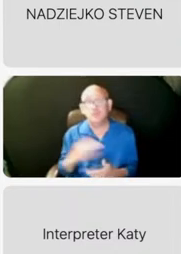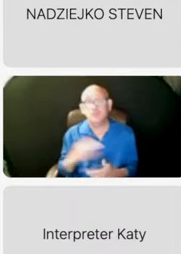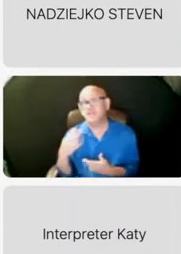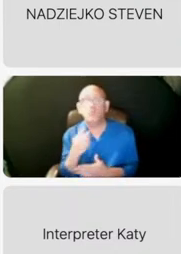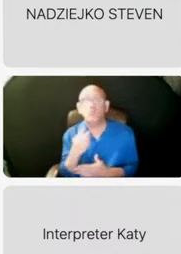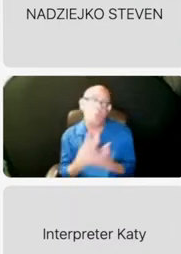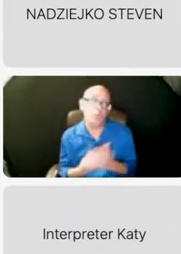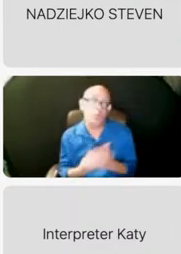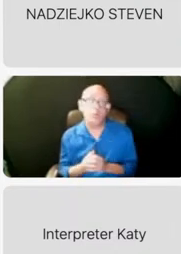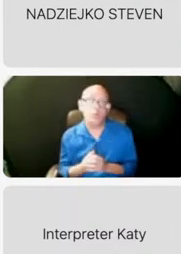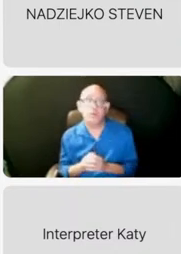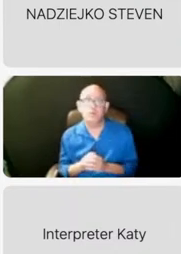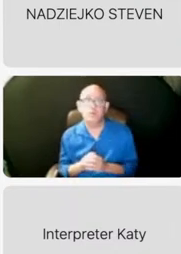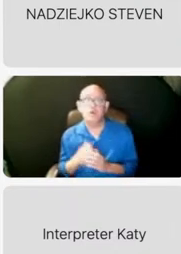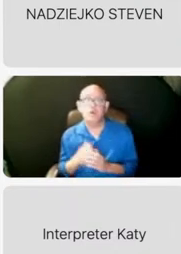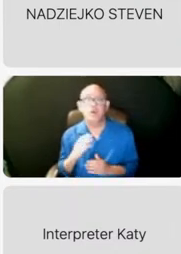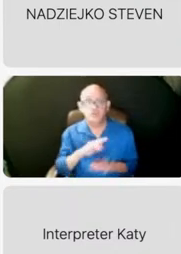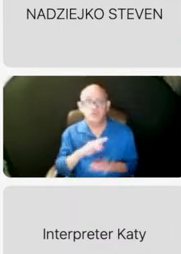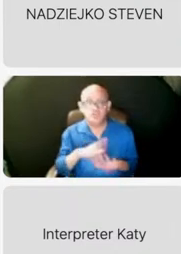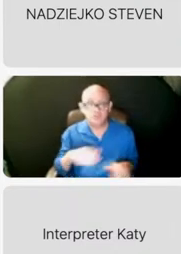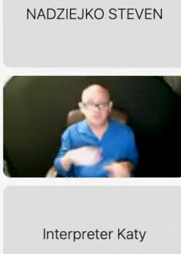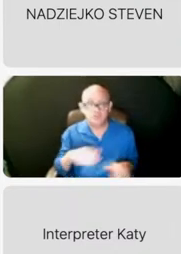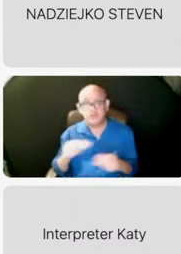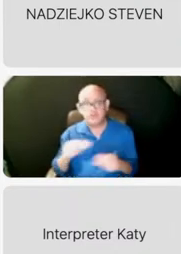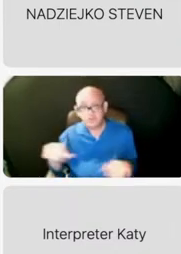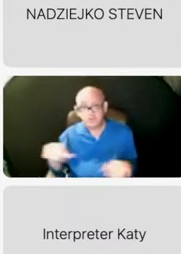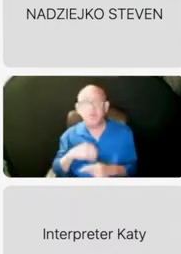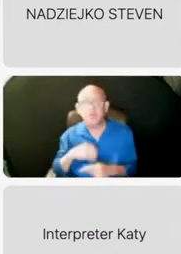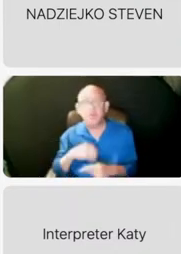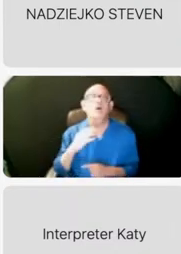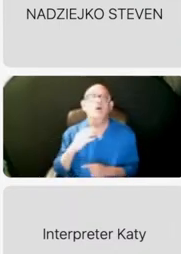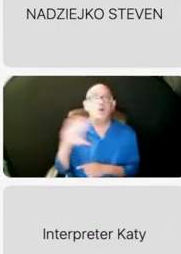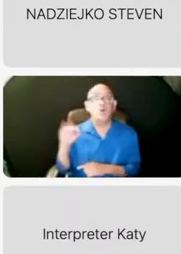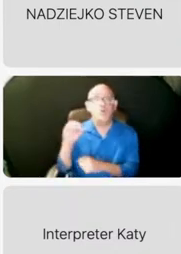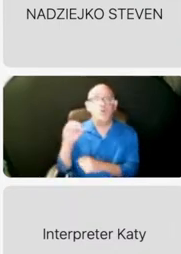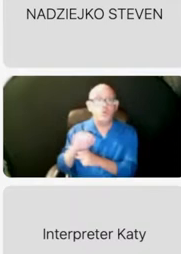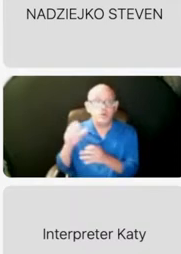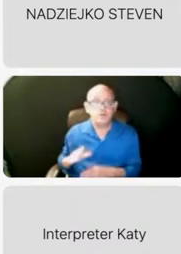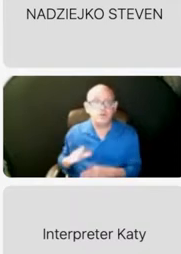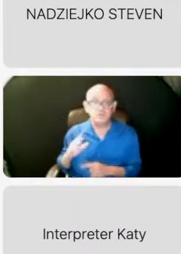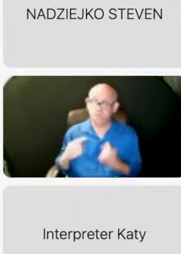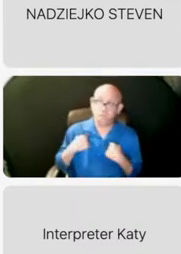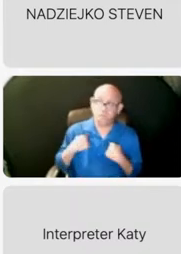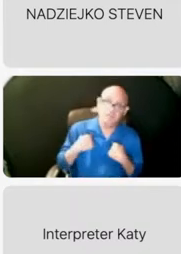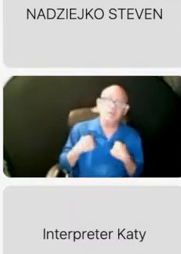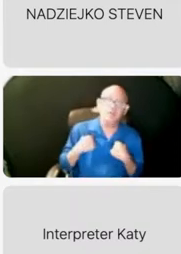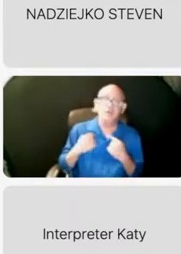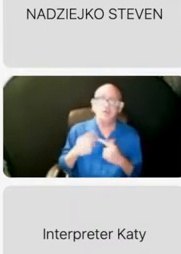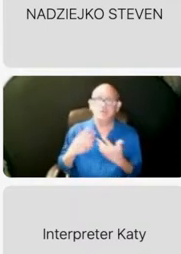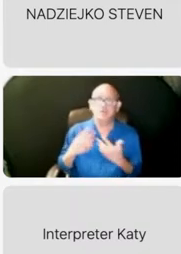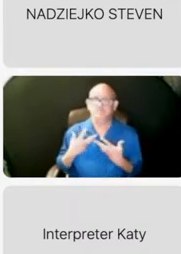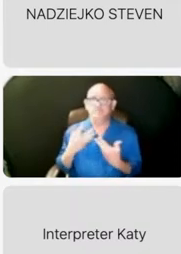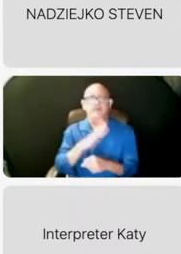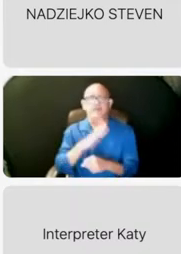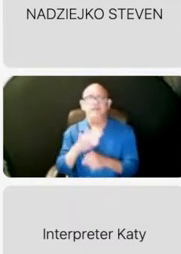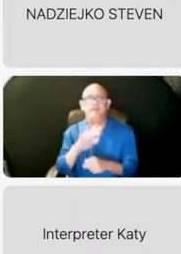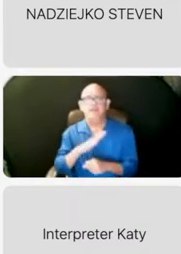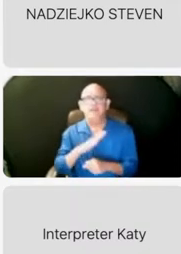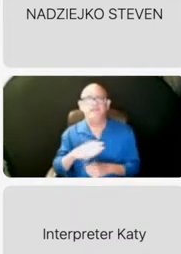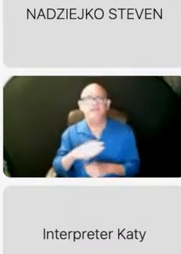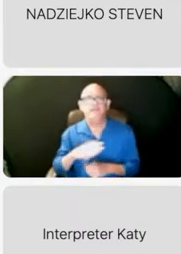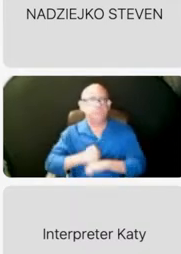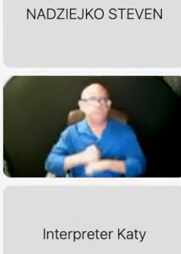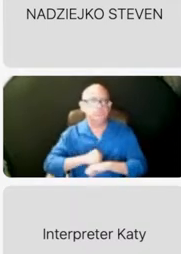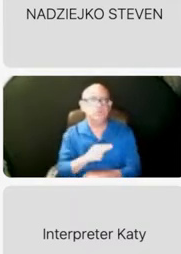children grandchildren co-workers and myself are left with an inadequate amount of security this poses a